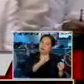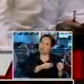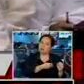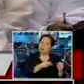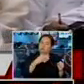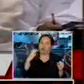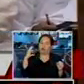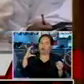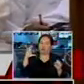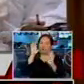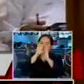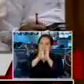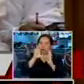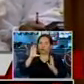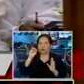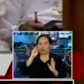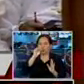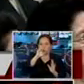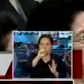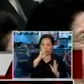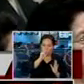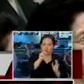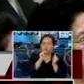constitutional commissions, and the ombudsman,